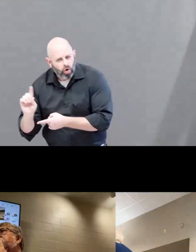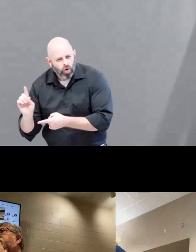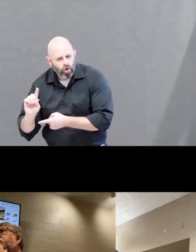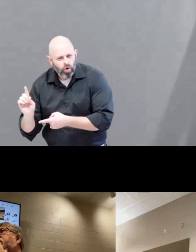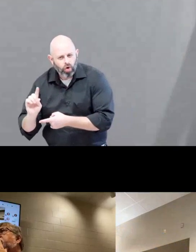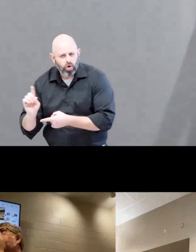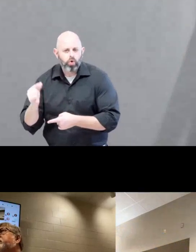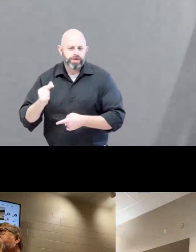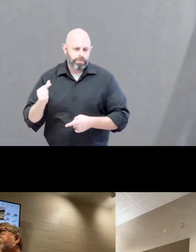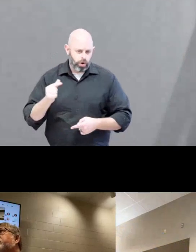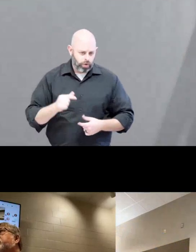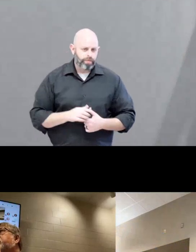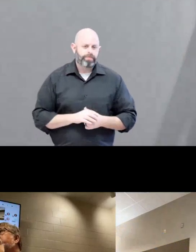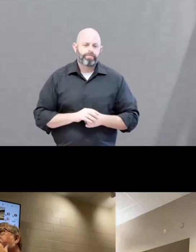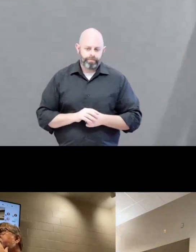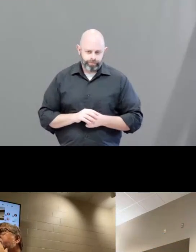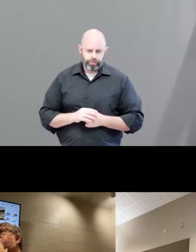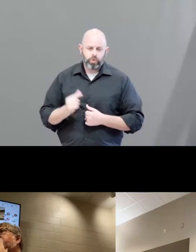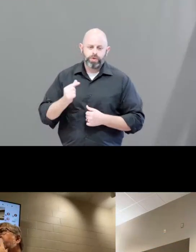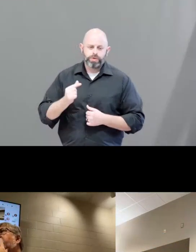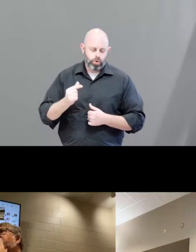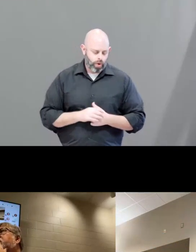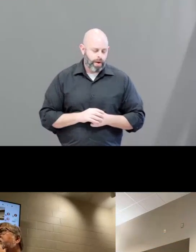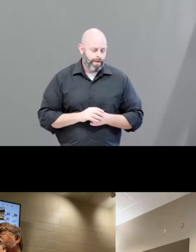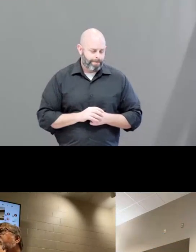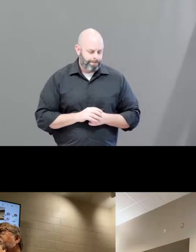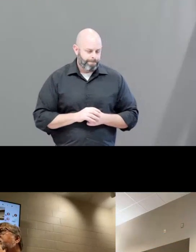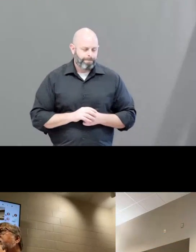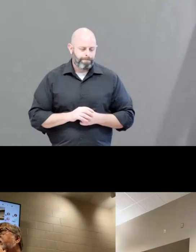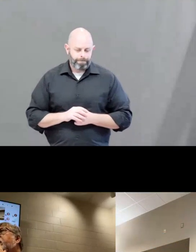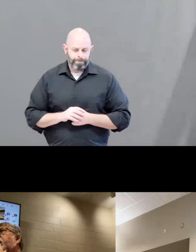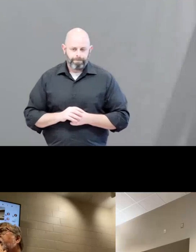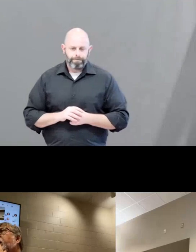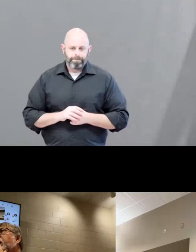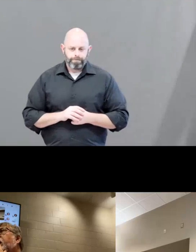in Greensboro. Oh, Greensboro.